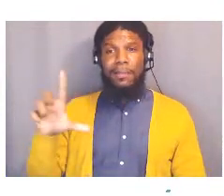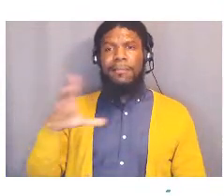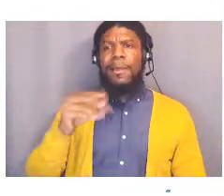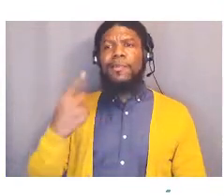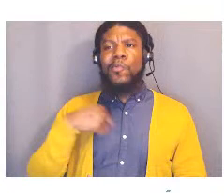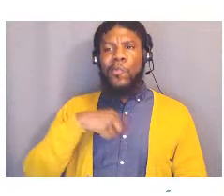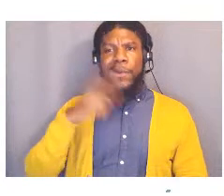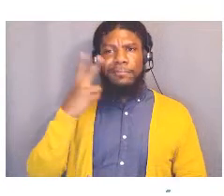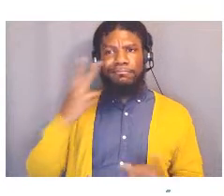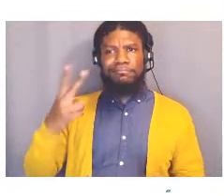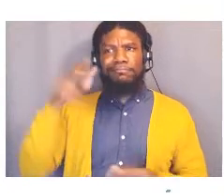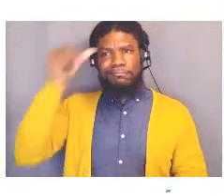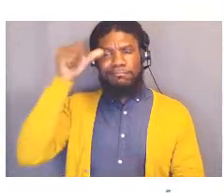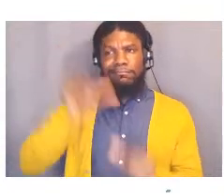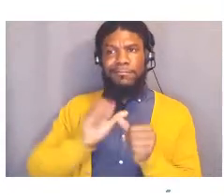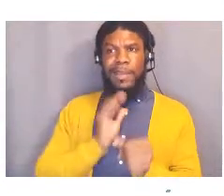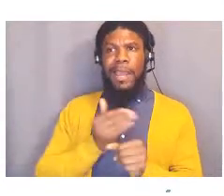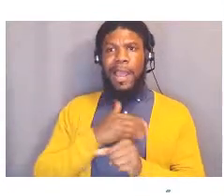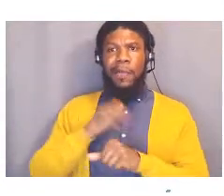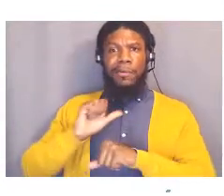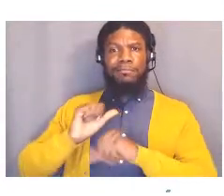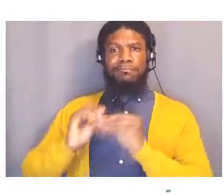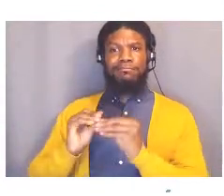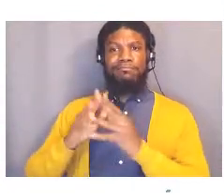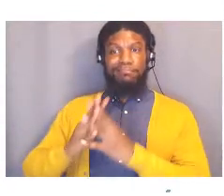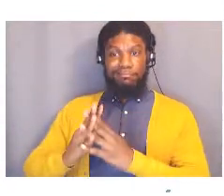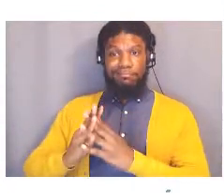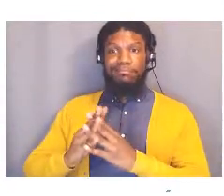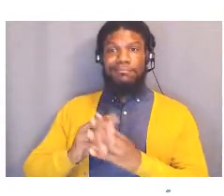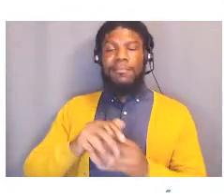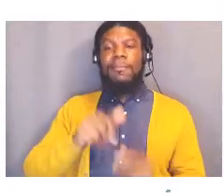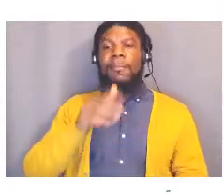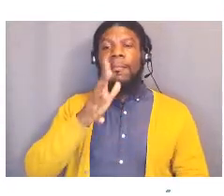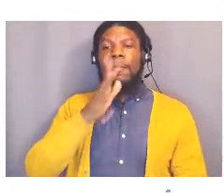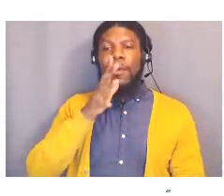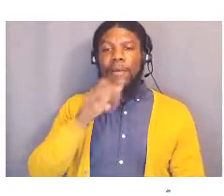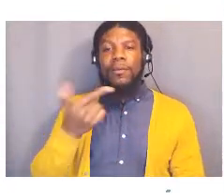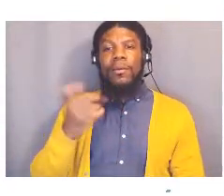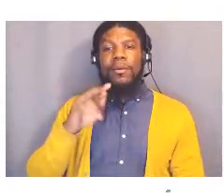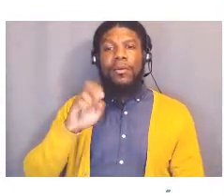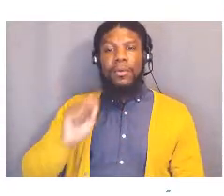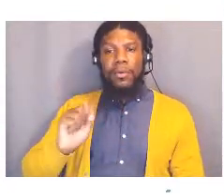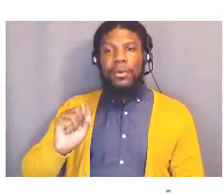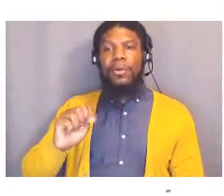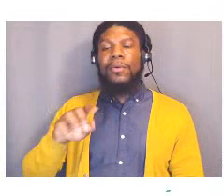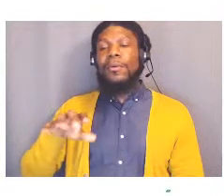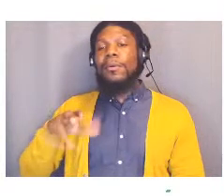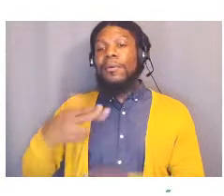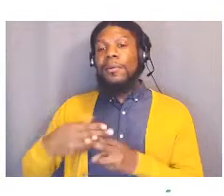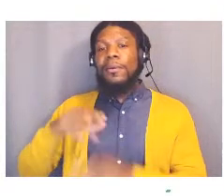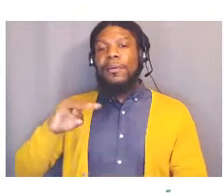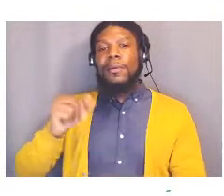remember our founder, Mother Griot Mary Carter Smith.